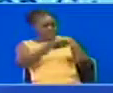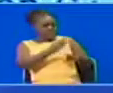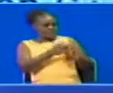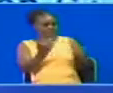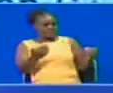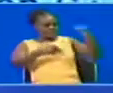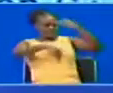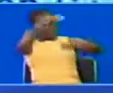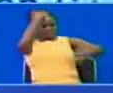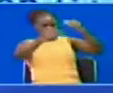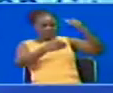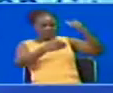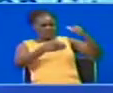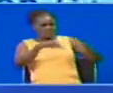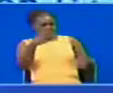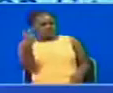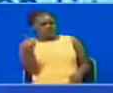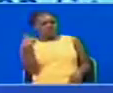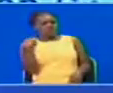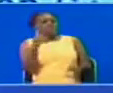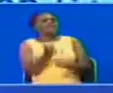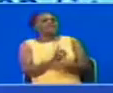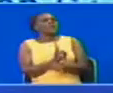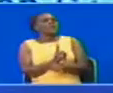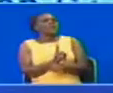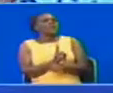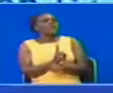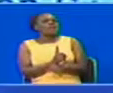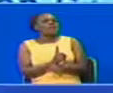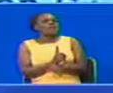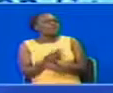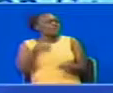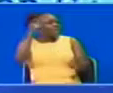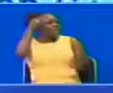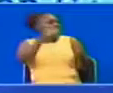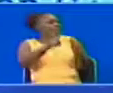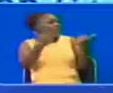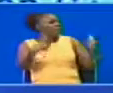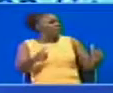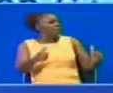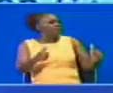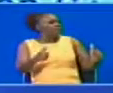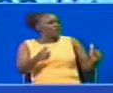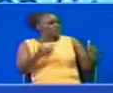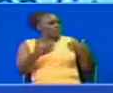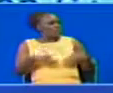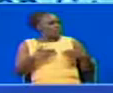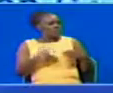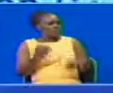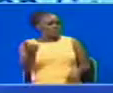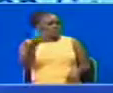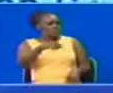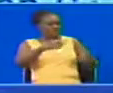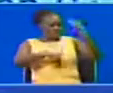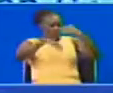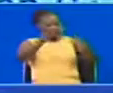universities, when were they consulted over this? I don't remember anybody coming to the university actually and